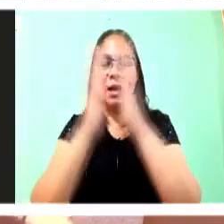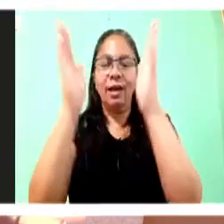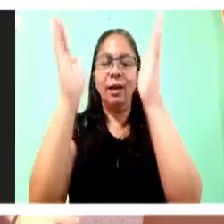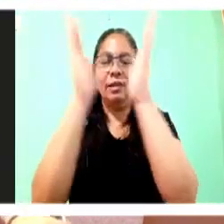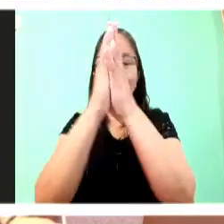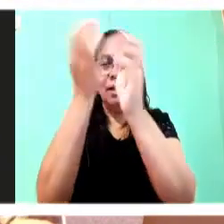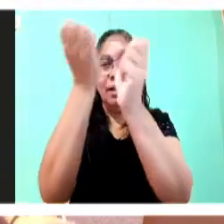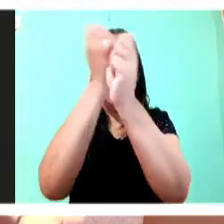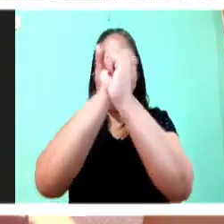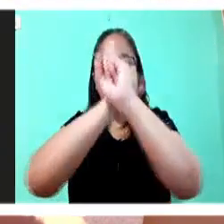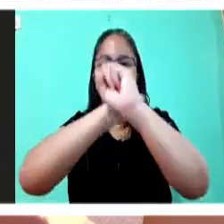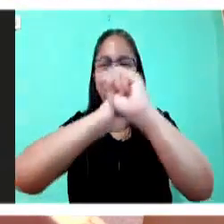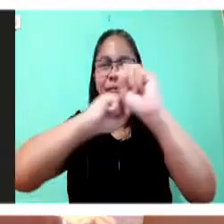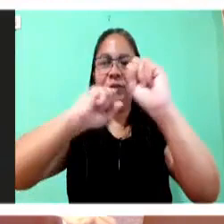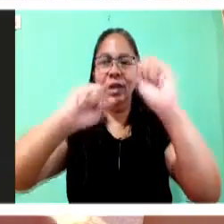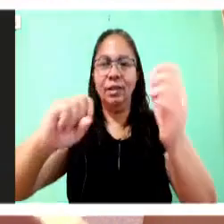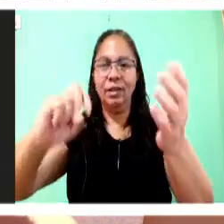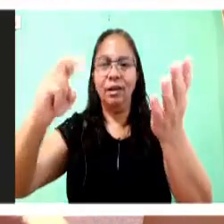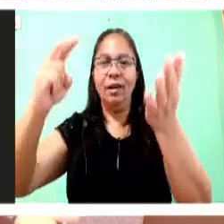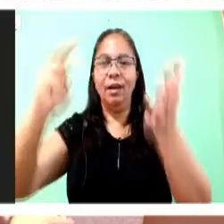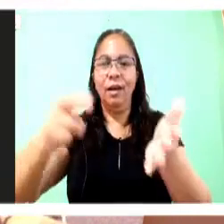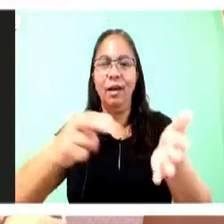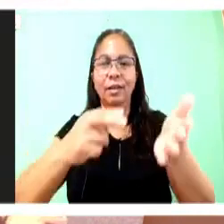Hosanna in the